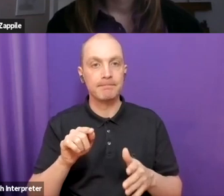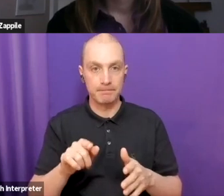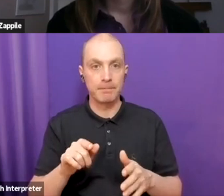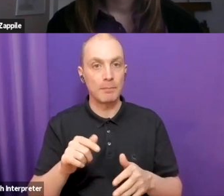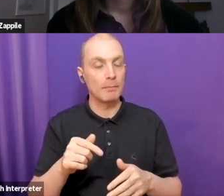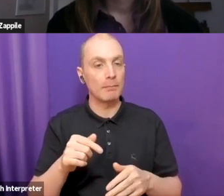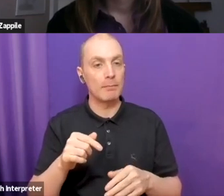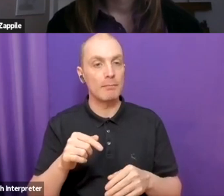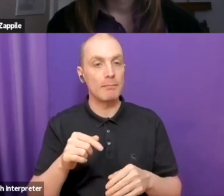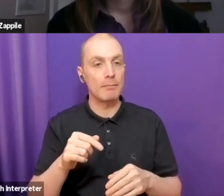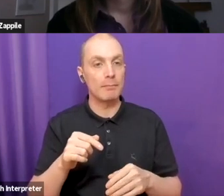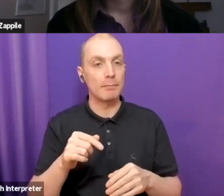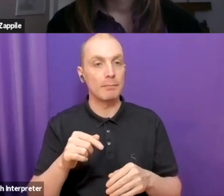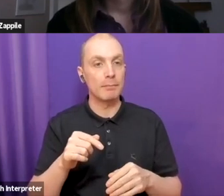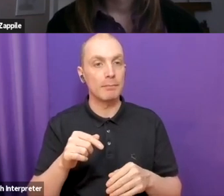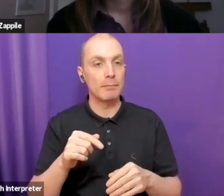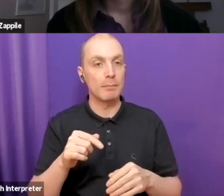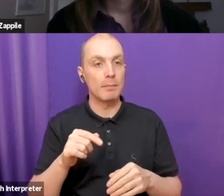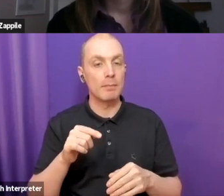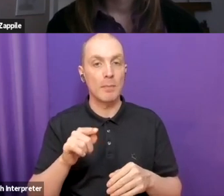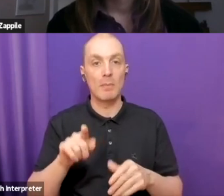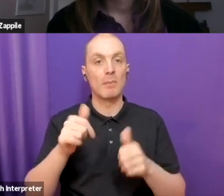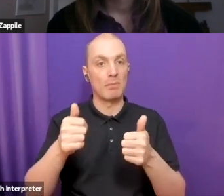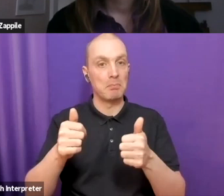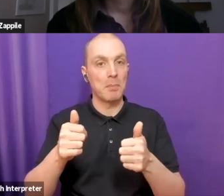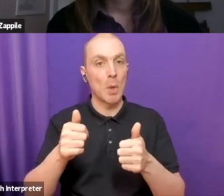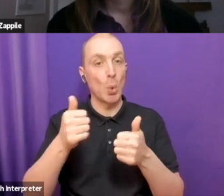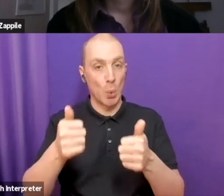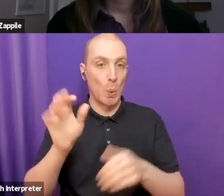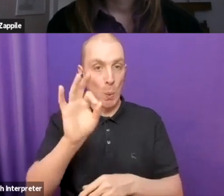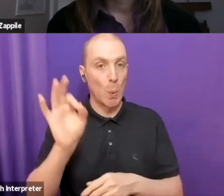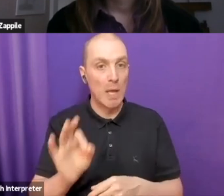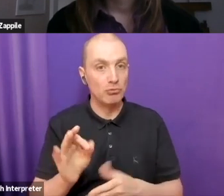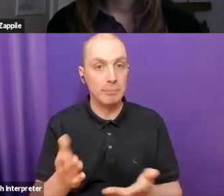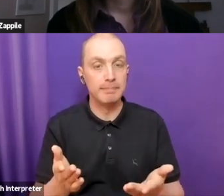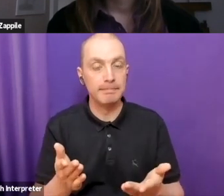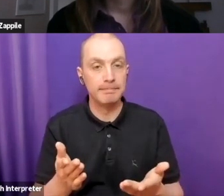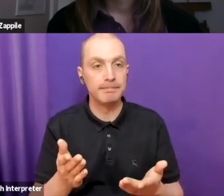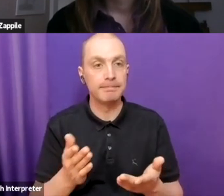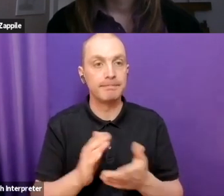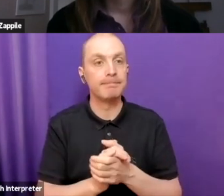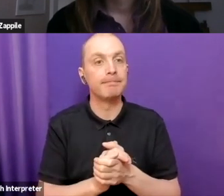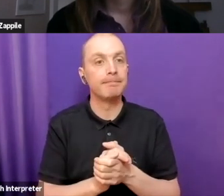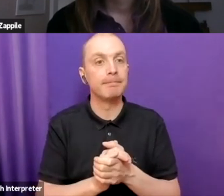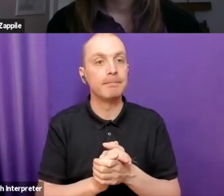and that you just posed. And once you explain why that